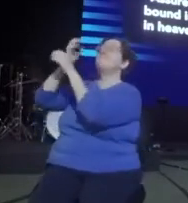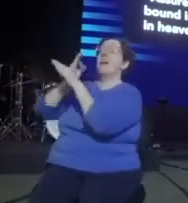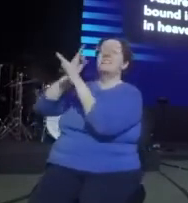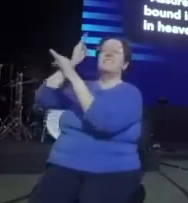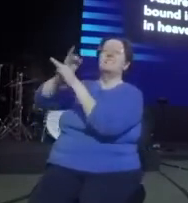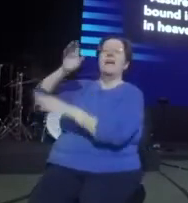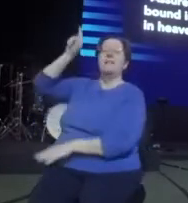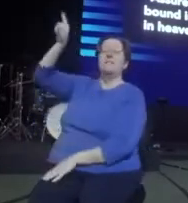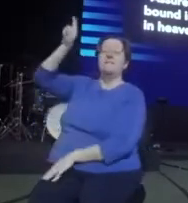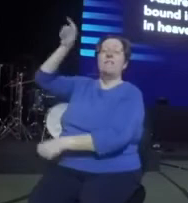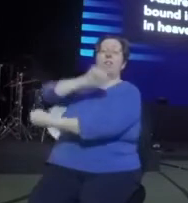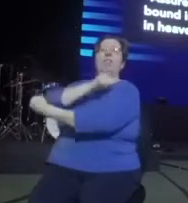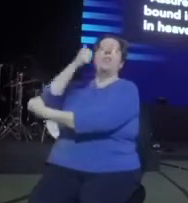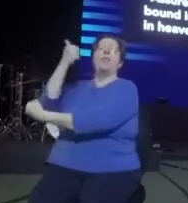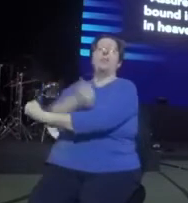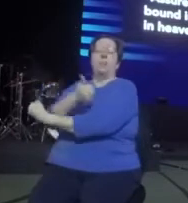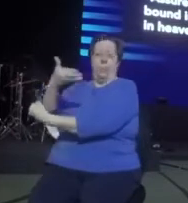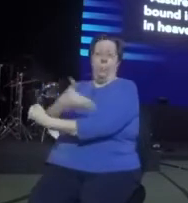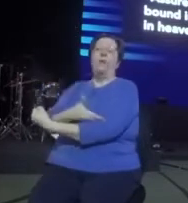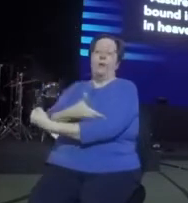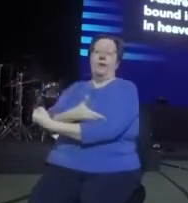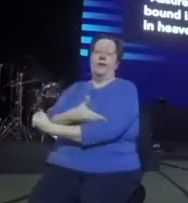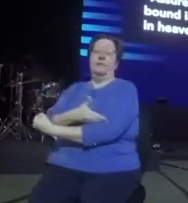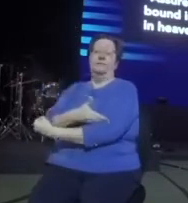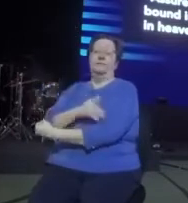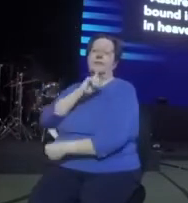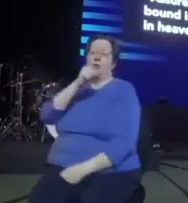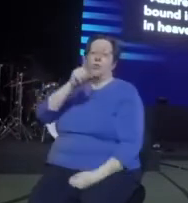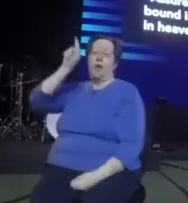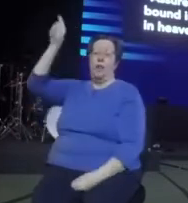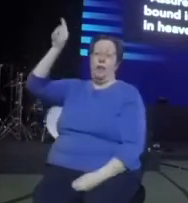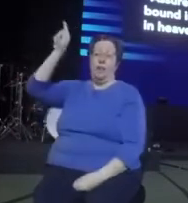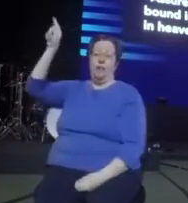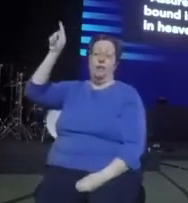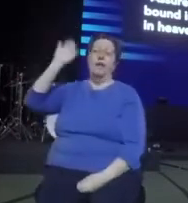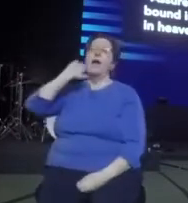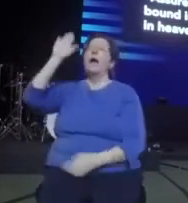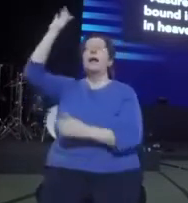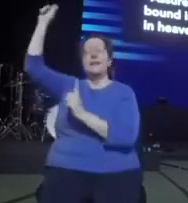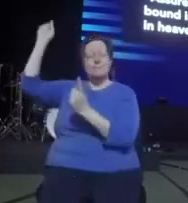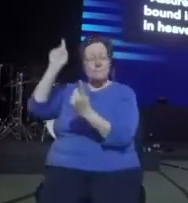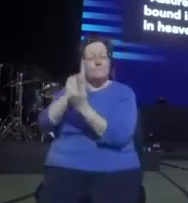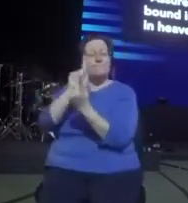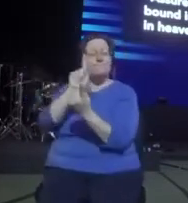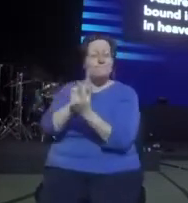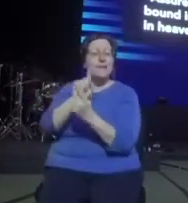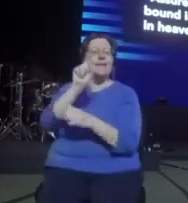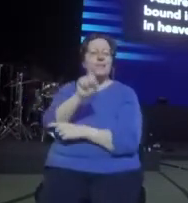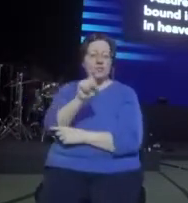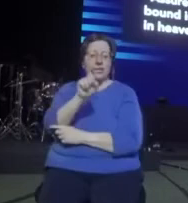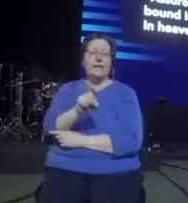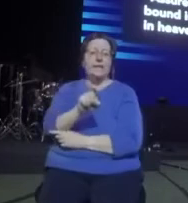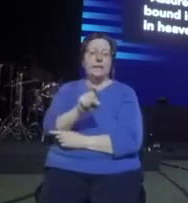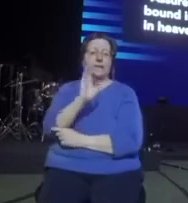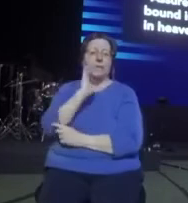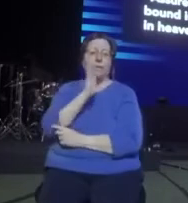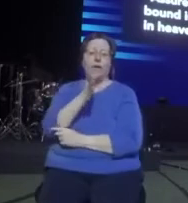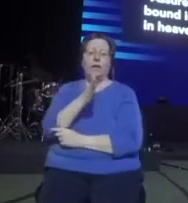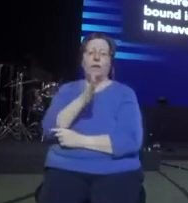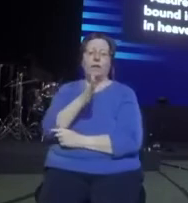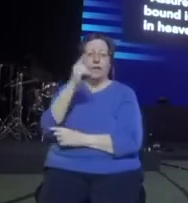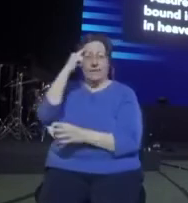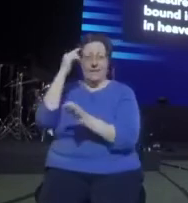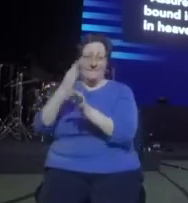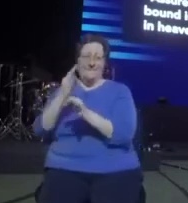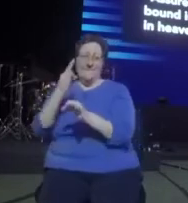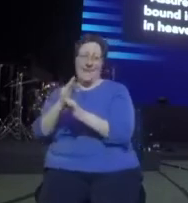who is the authority in your life, and it will bring you to faith. And